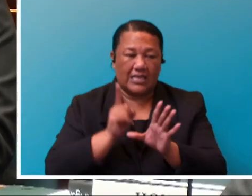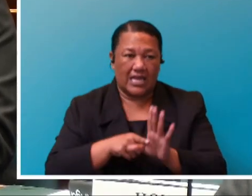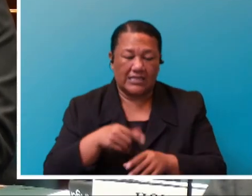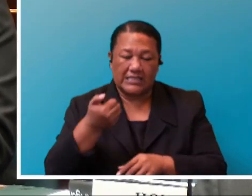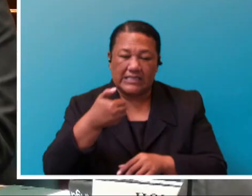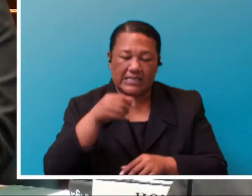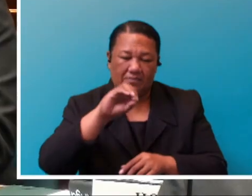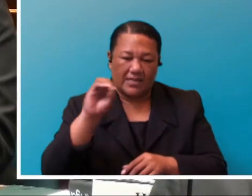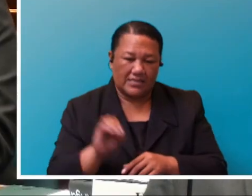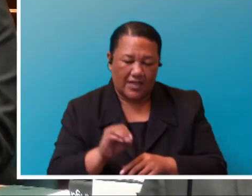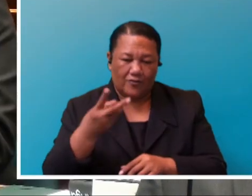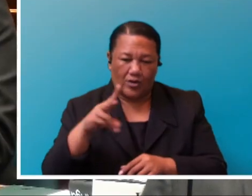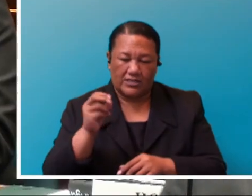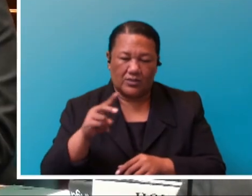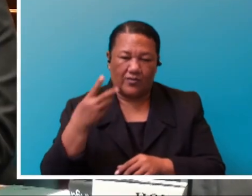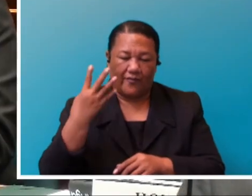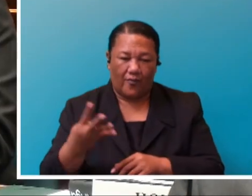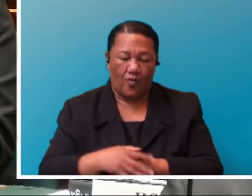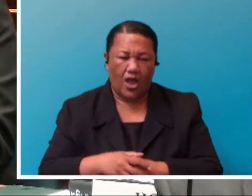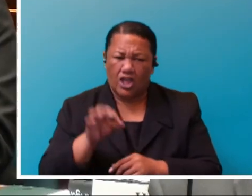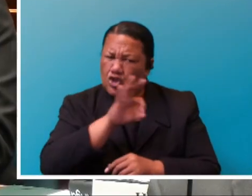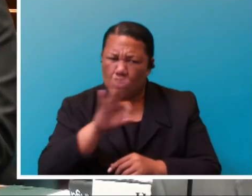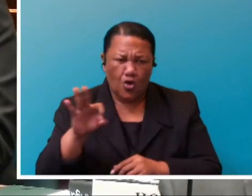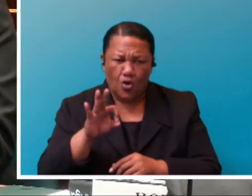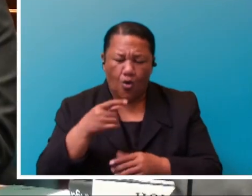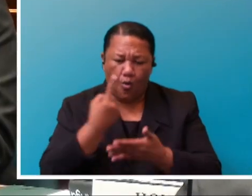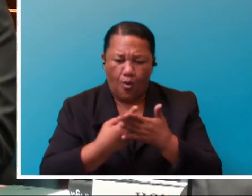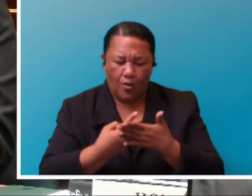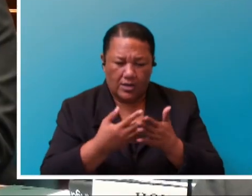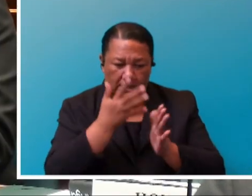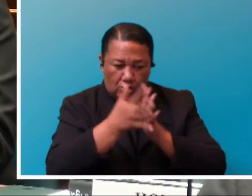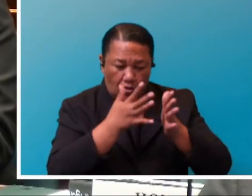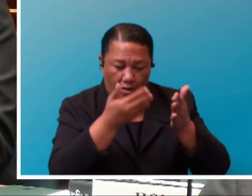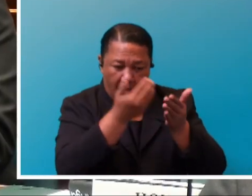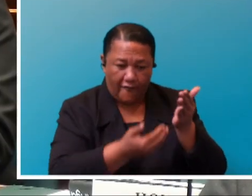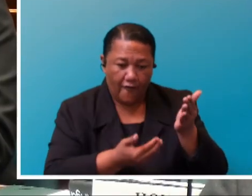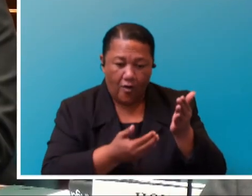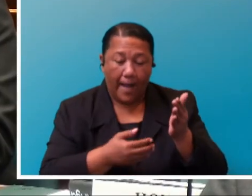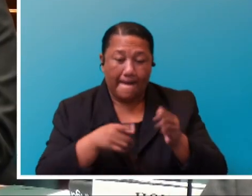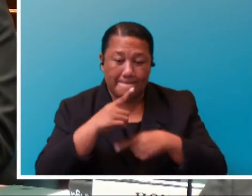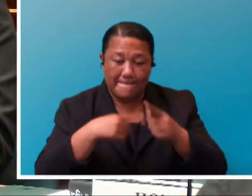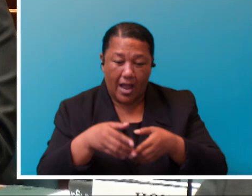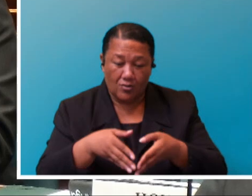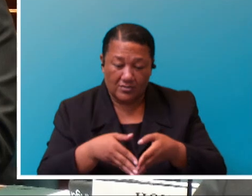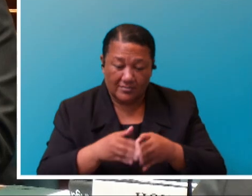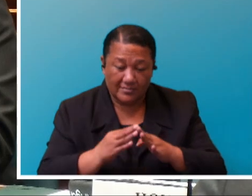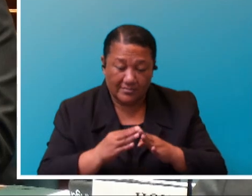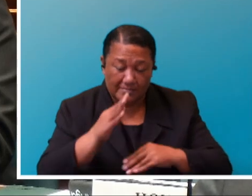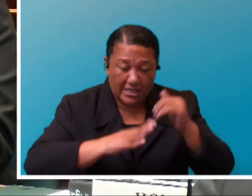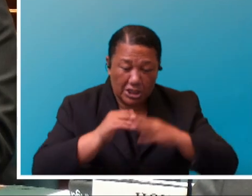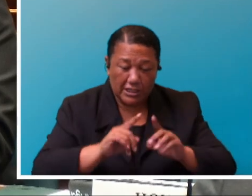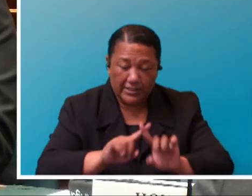2024. This is not just a reflection of aging infrastructure, but also a lost opportunities and